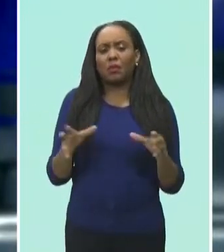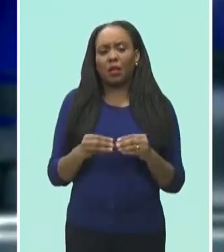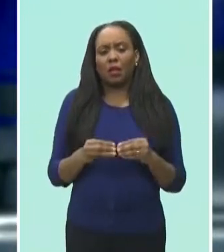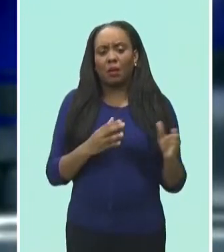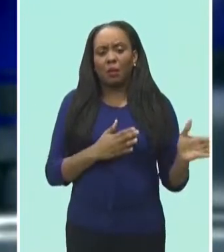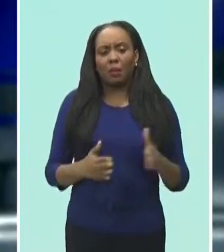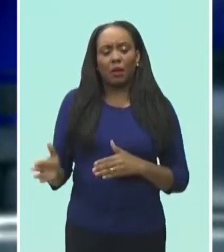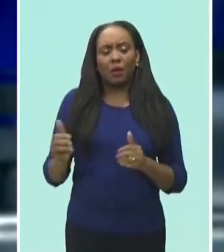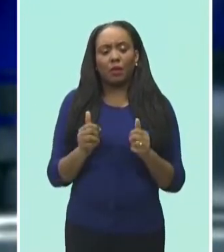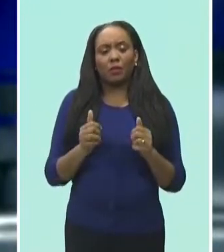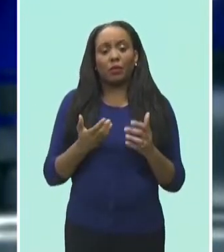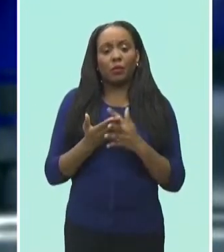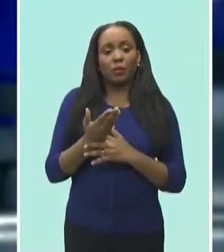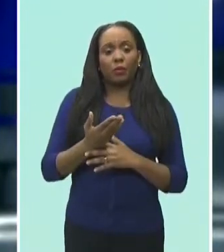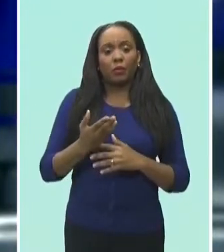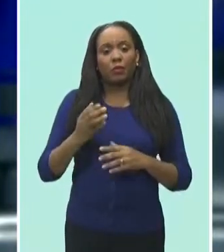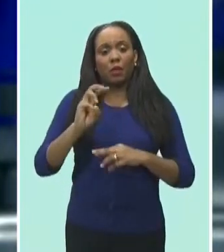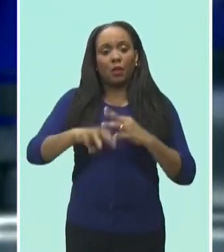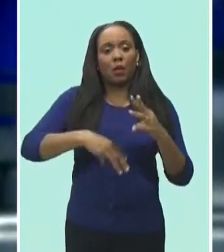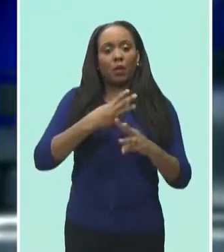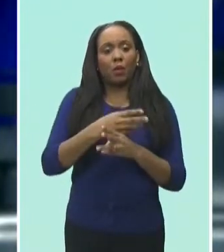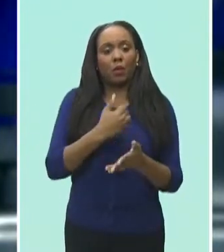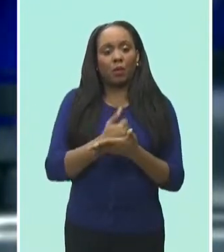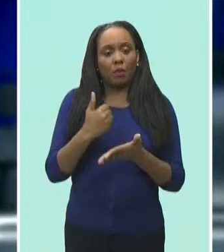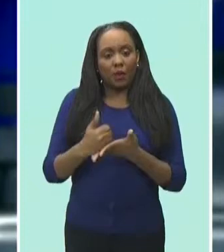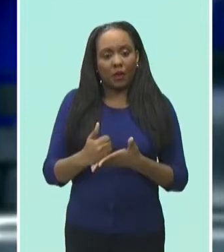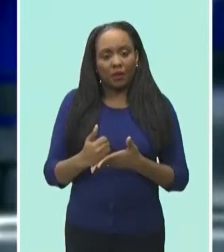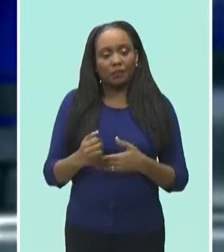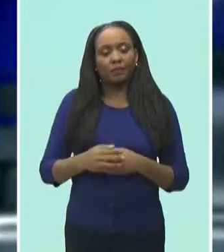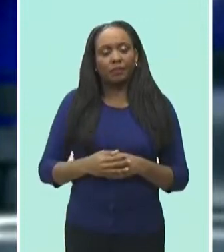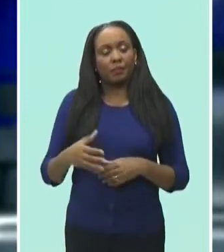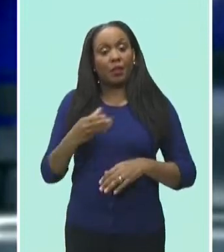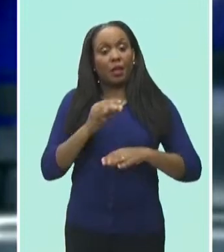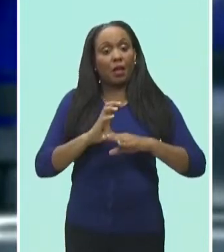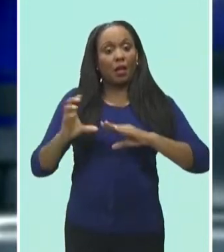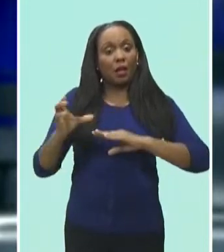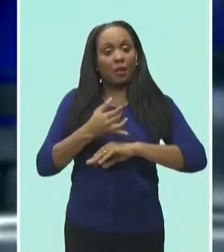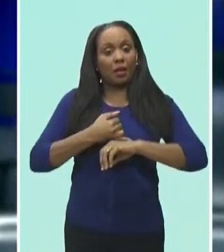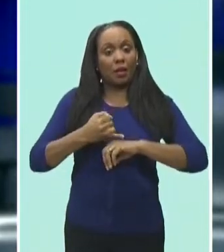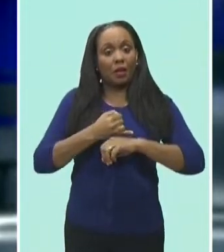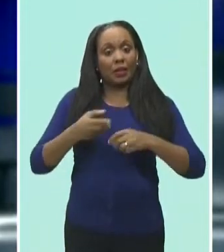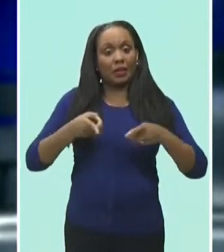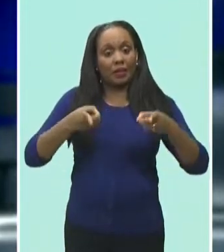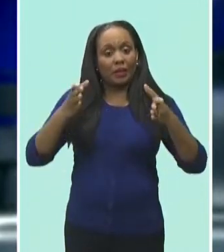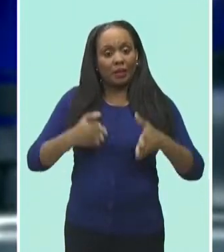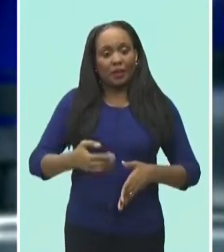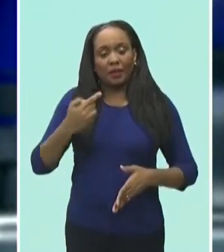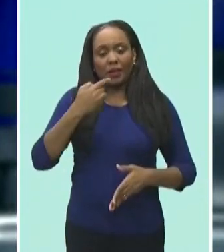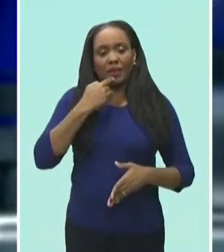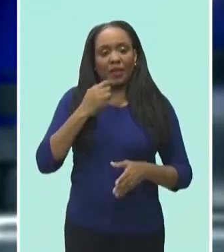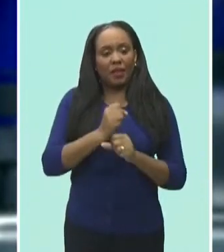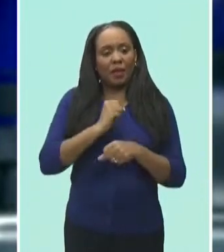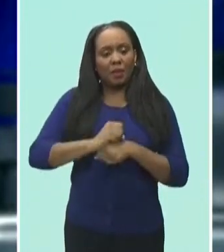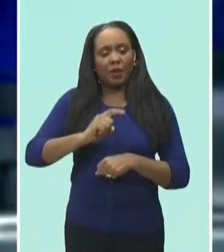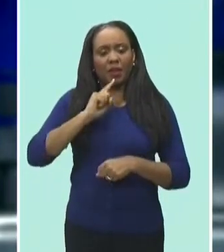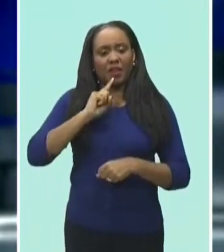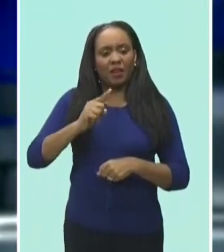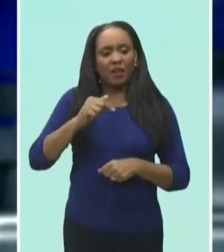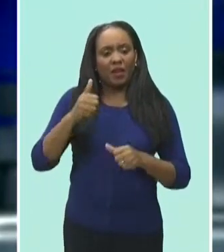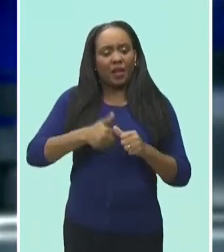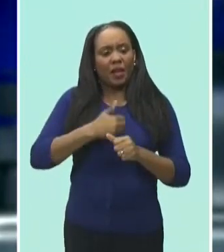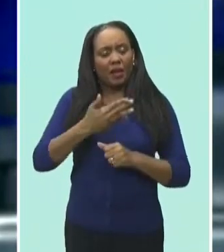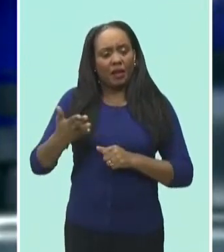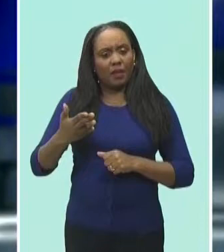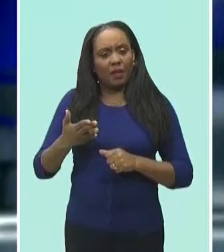and Caribbean Countries Director Tassin Saeed says building up resilience goes far beyond just after a